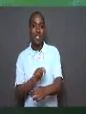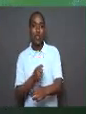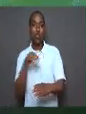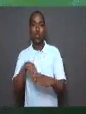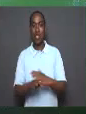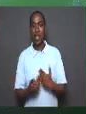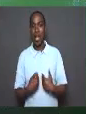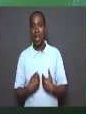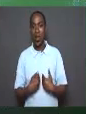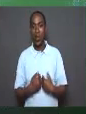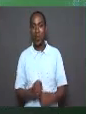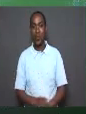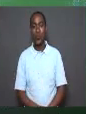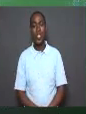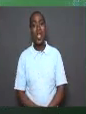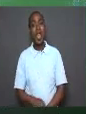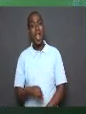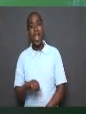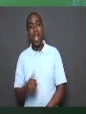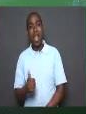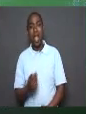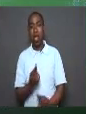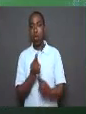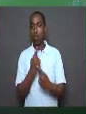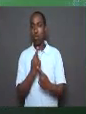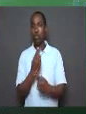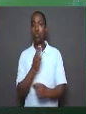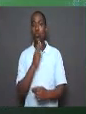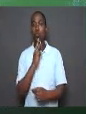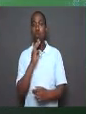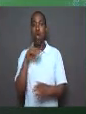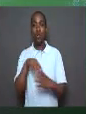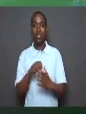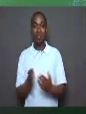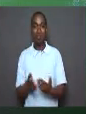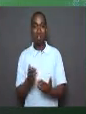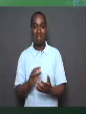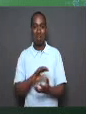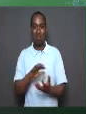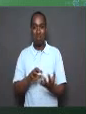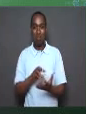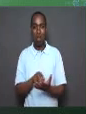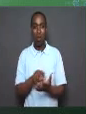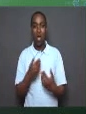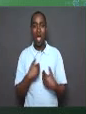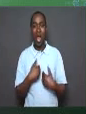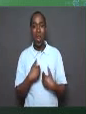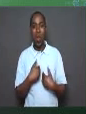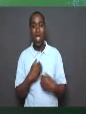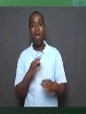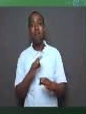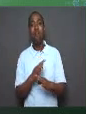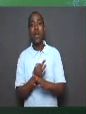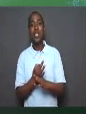There are also proteins that are soluble in water, enabling them to function